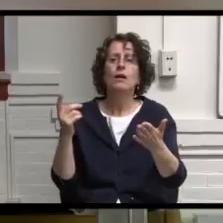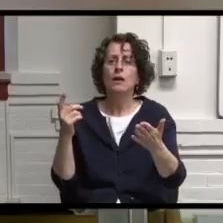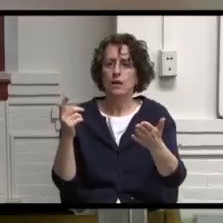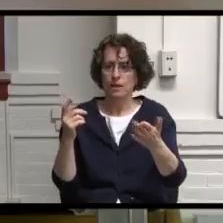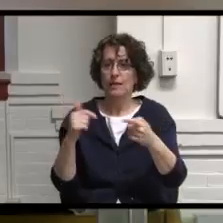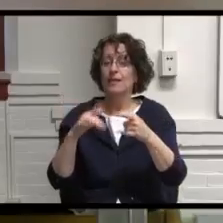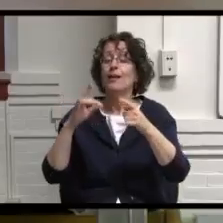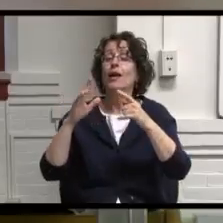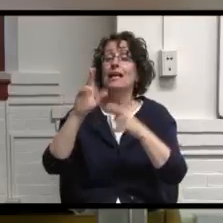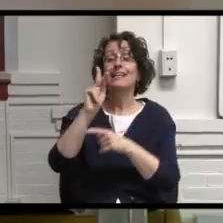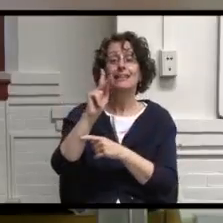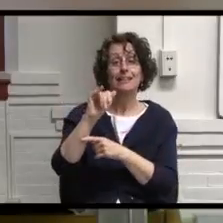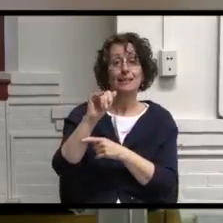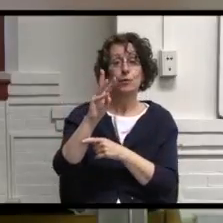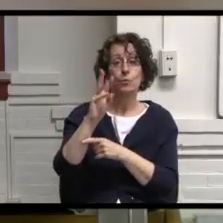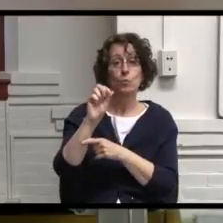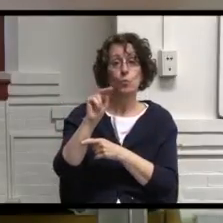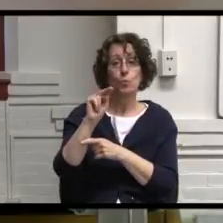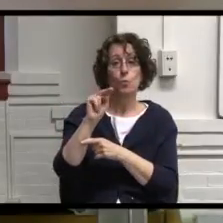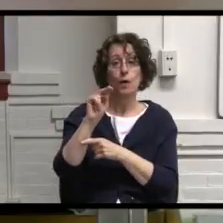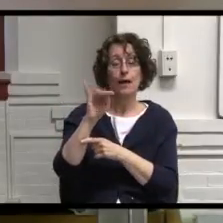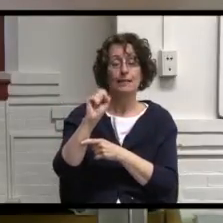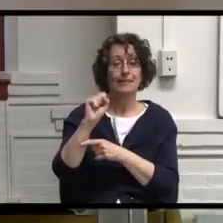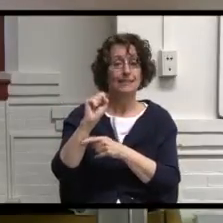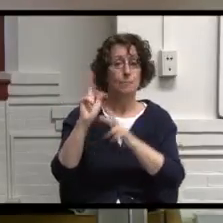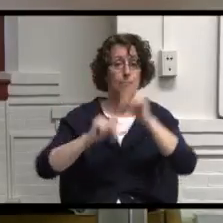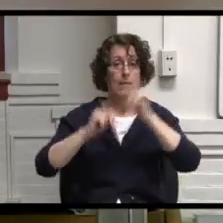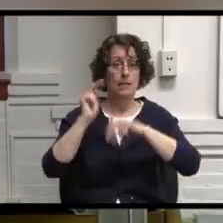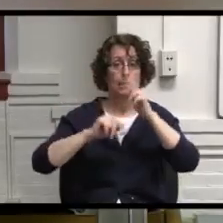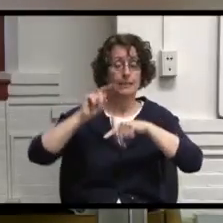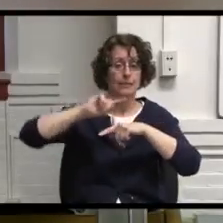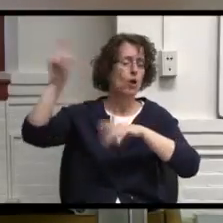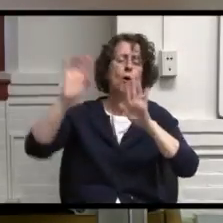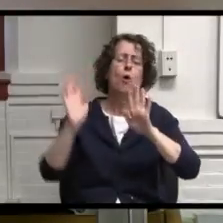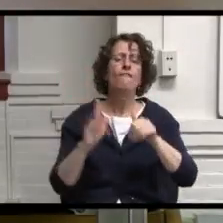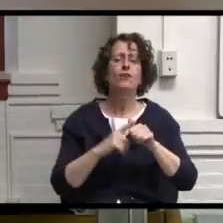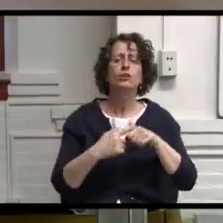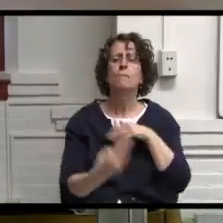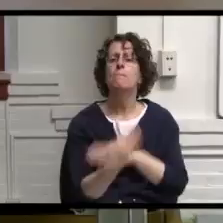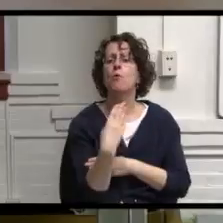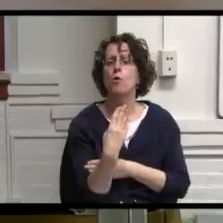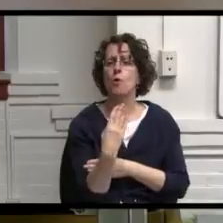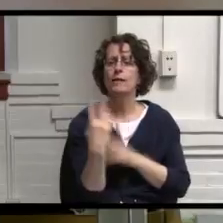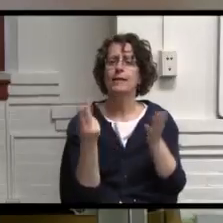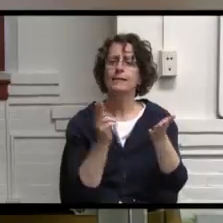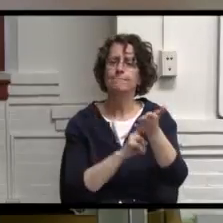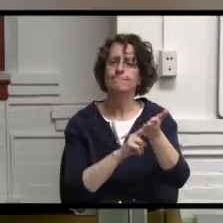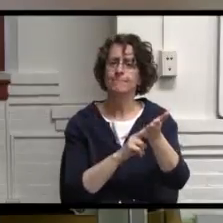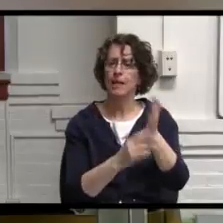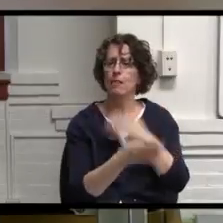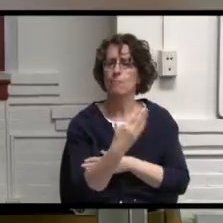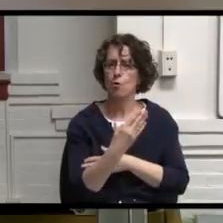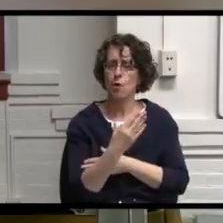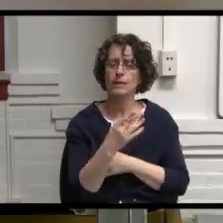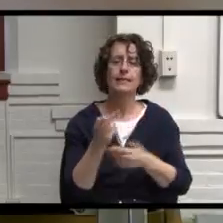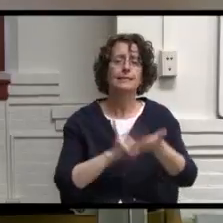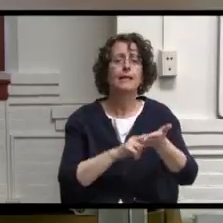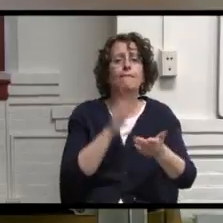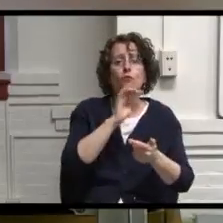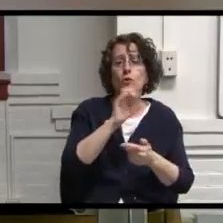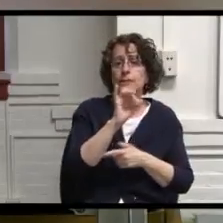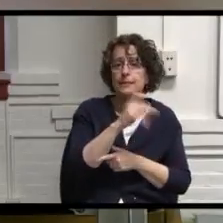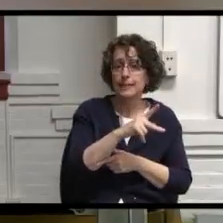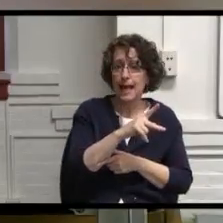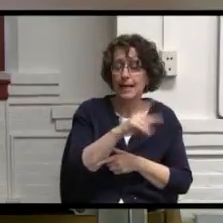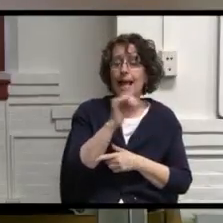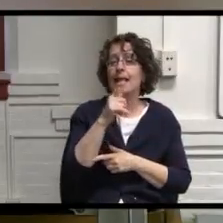up at the Kiwanis shelter, actually in the morning down at camp registration for snack, and then